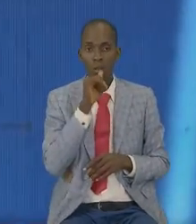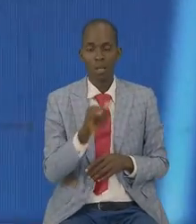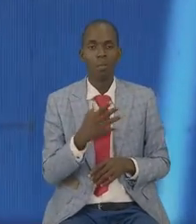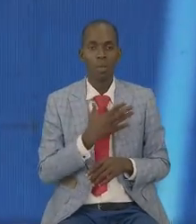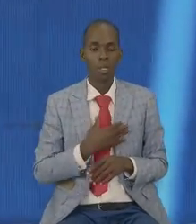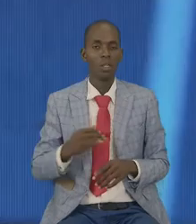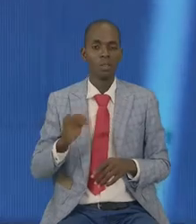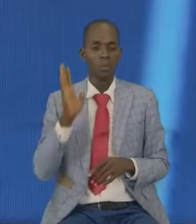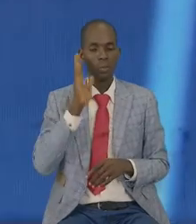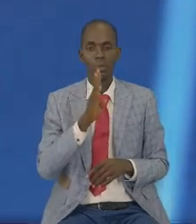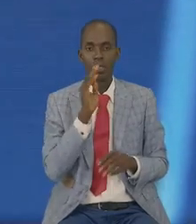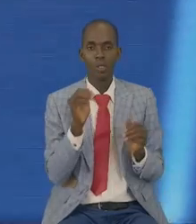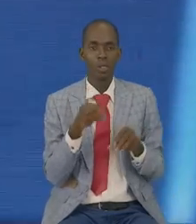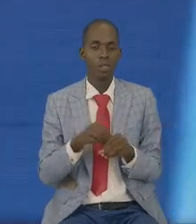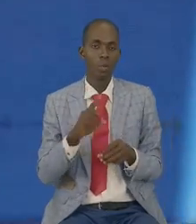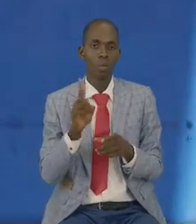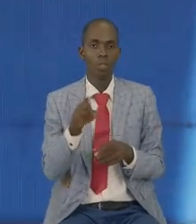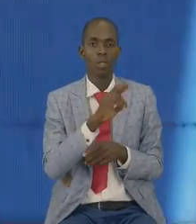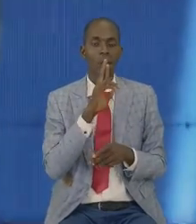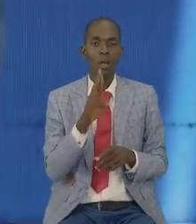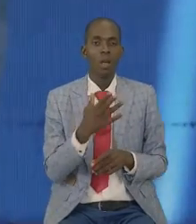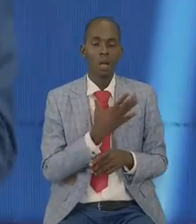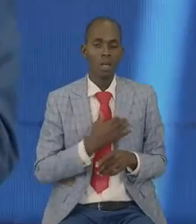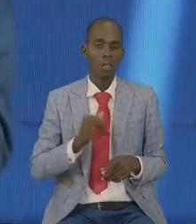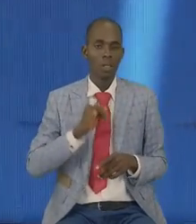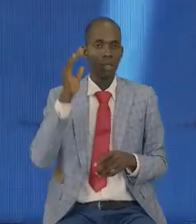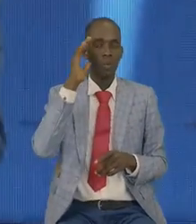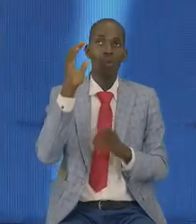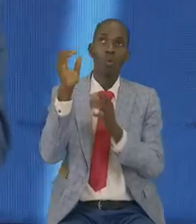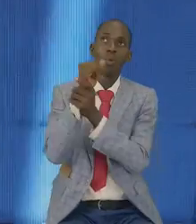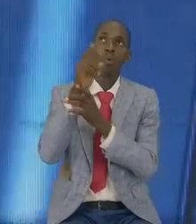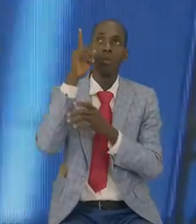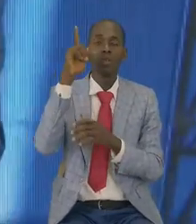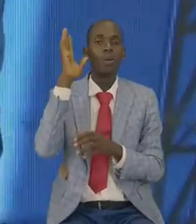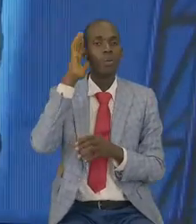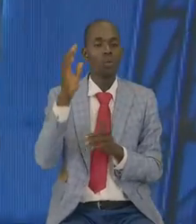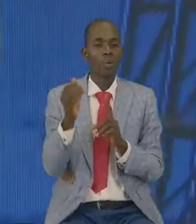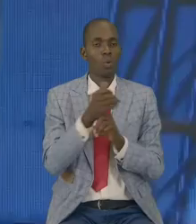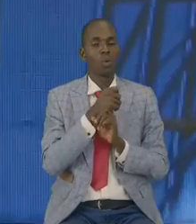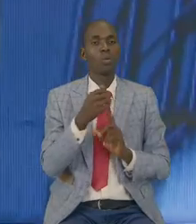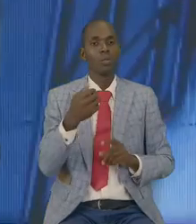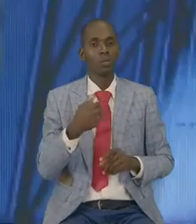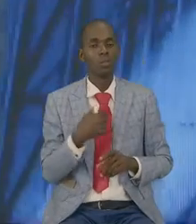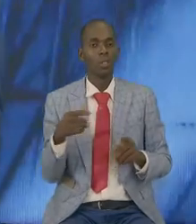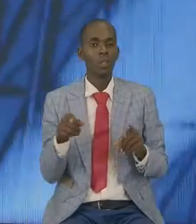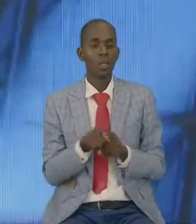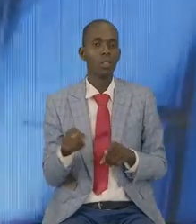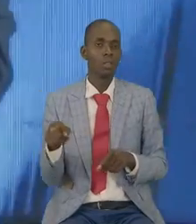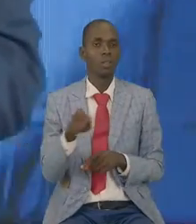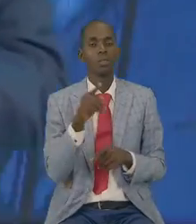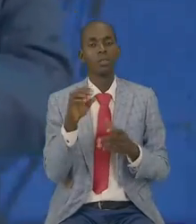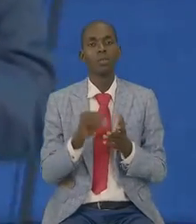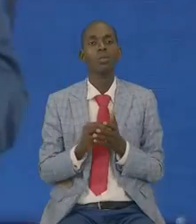they are. I will own them as mine, and they will own me as theirs. There'll